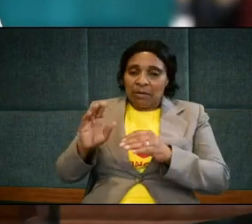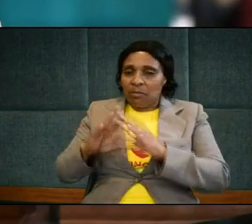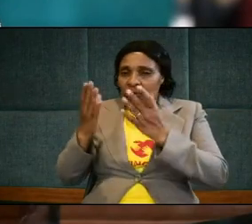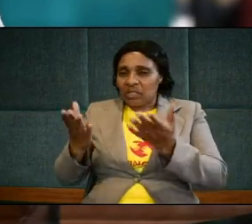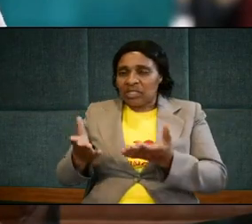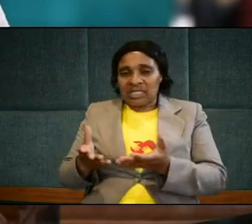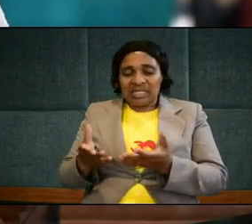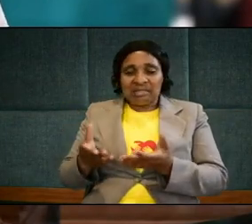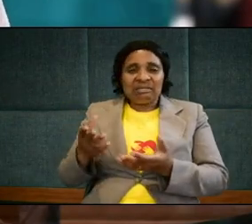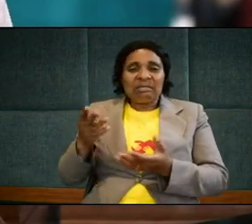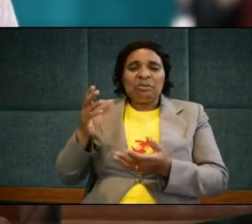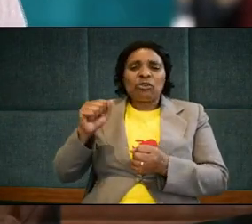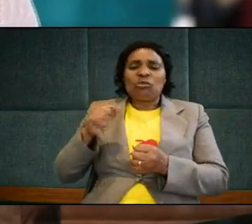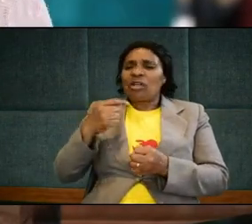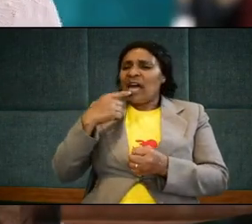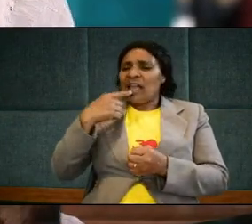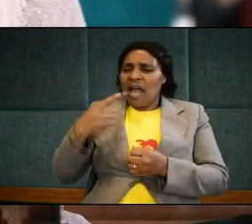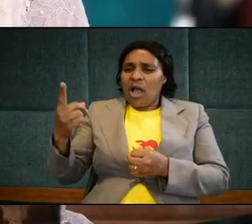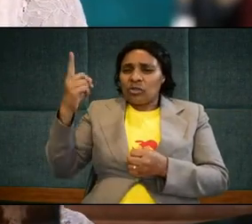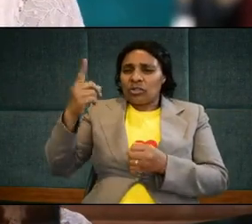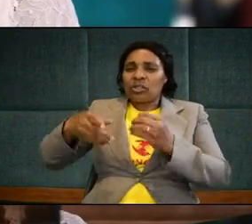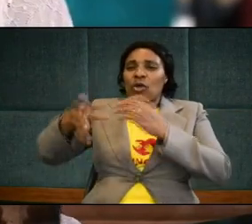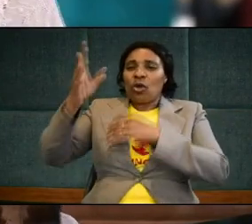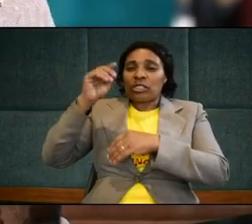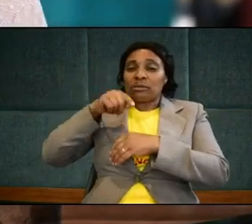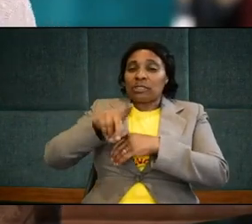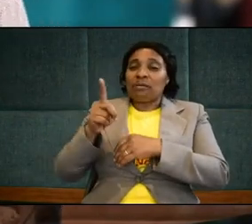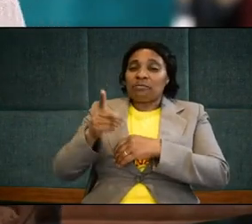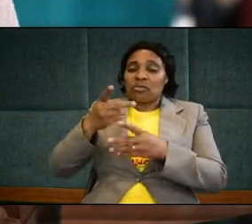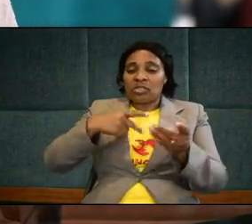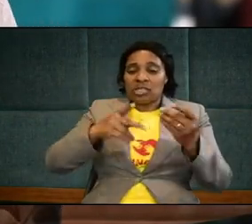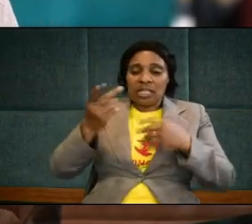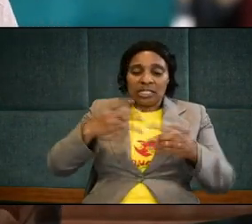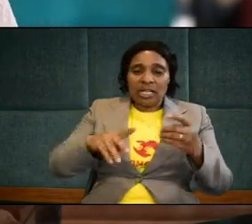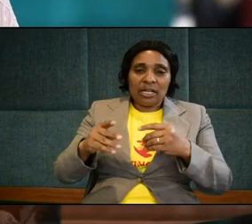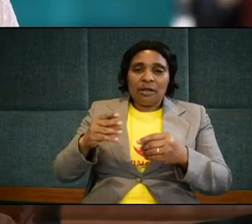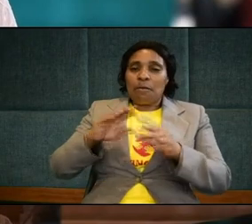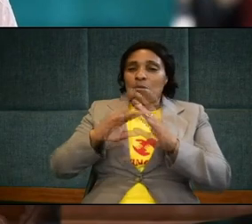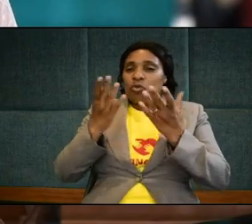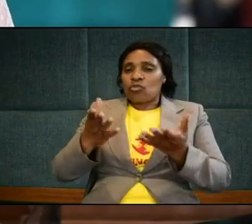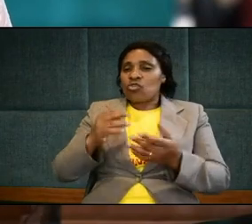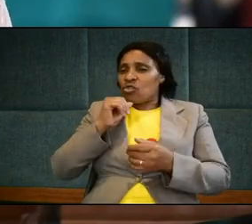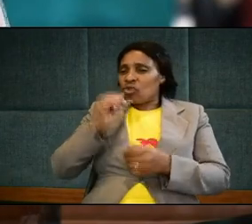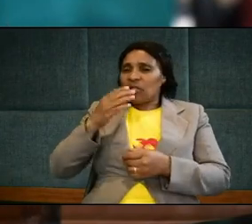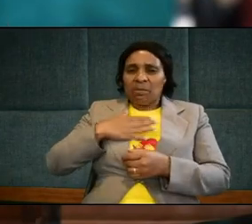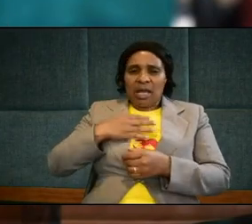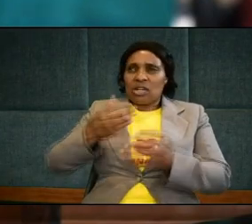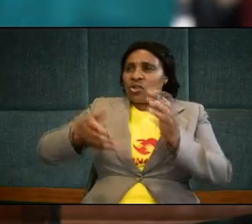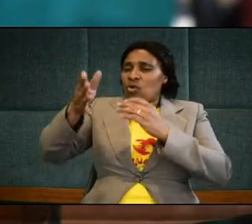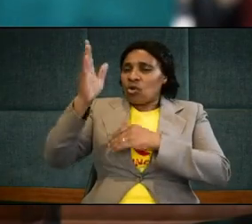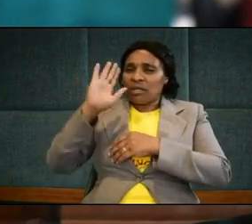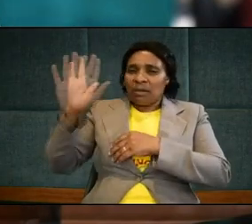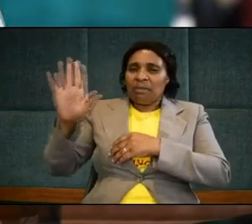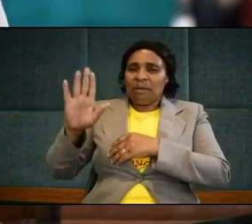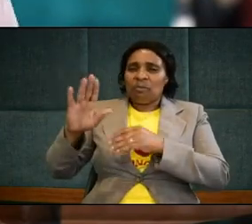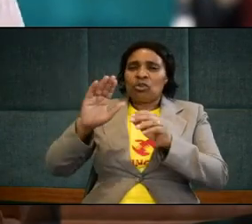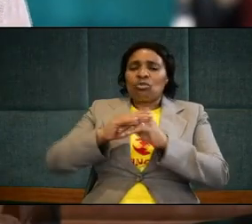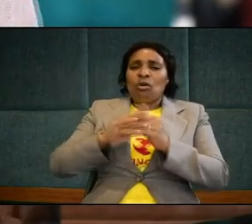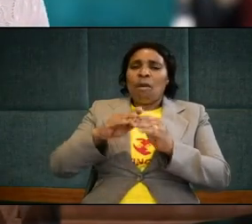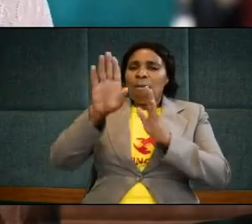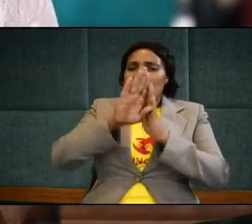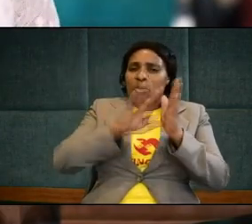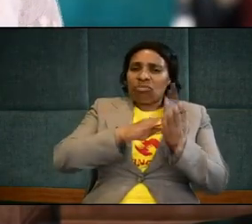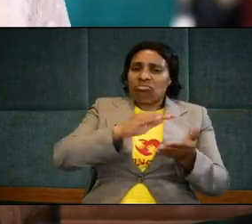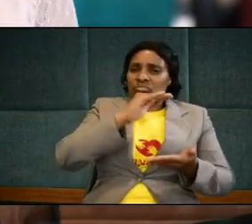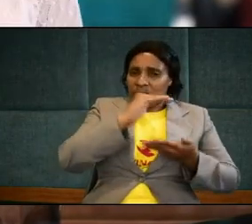he would claim that God himself sold the books. Those are God's sales, not mine. he would randomly be walking with a bunch of Bibles, and someone